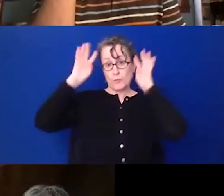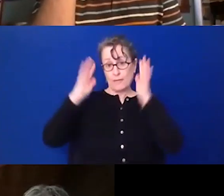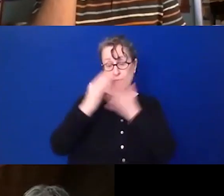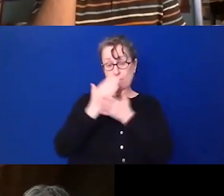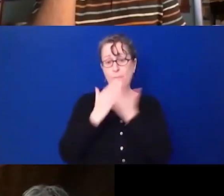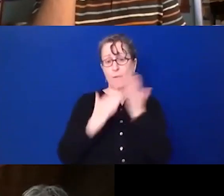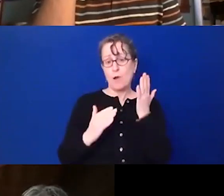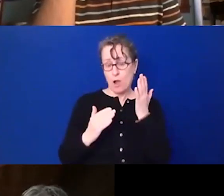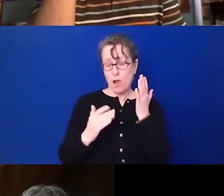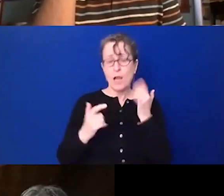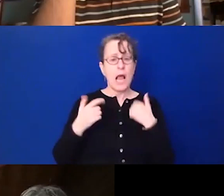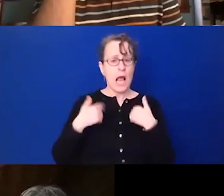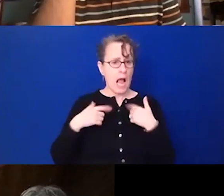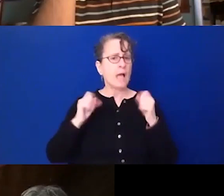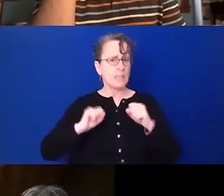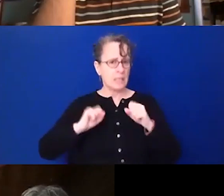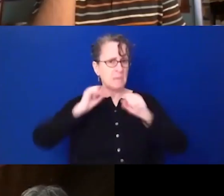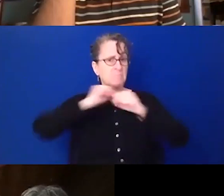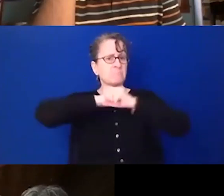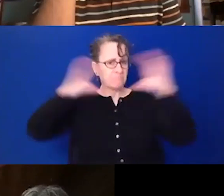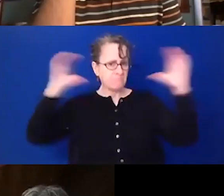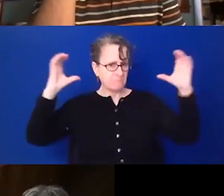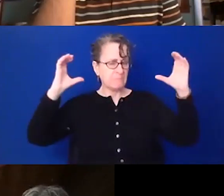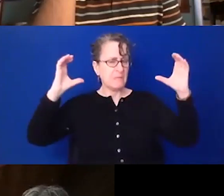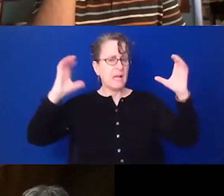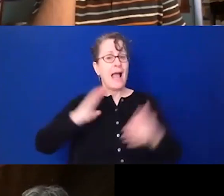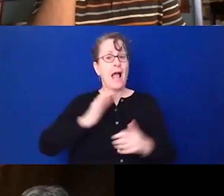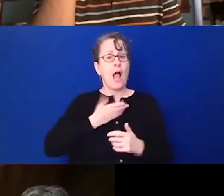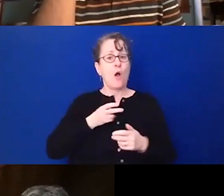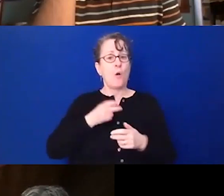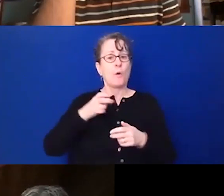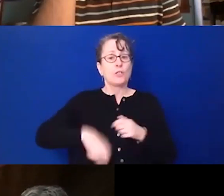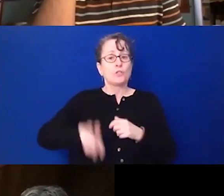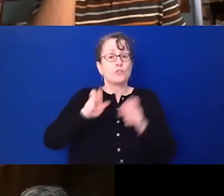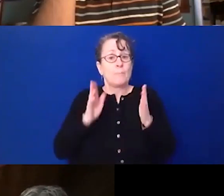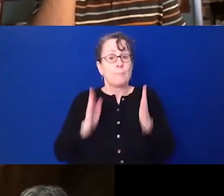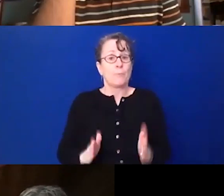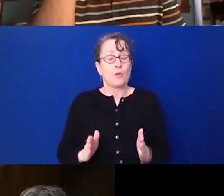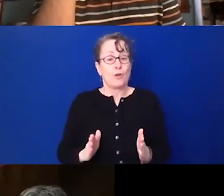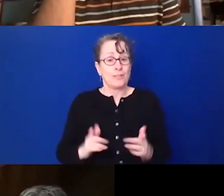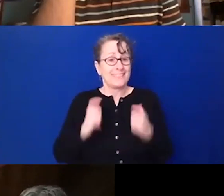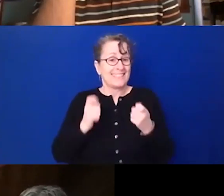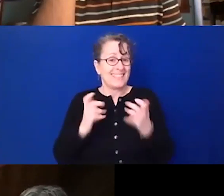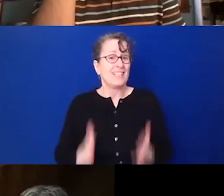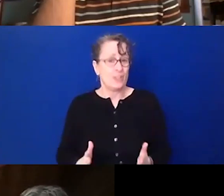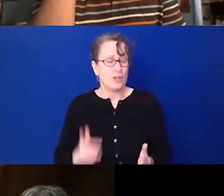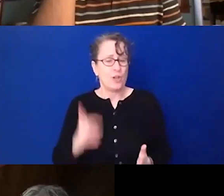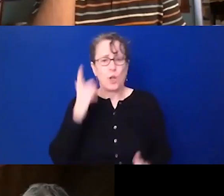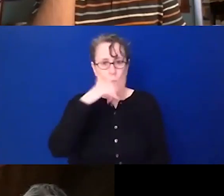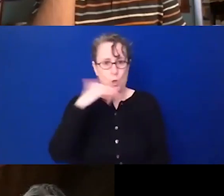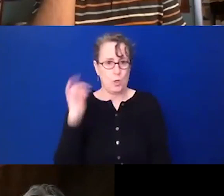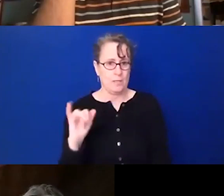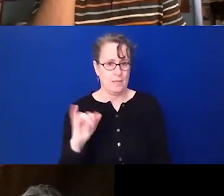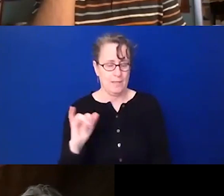our jumper will look like, and it will look similar to but different from what you see there.